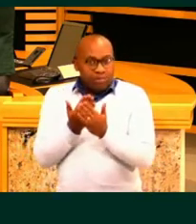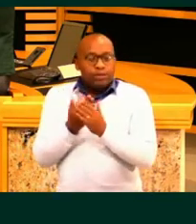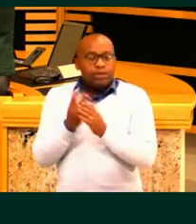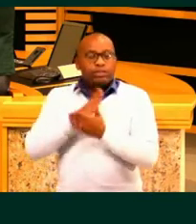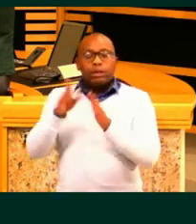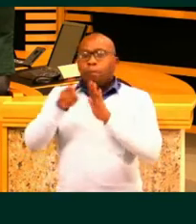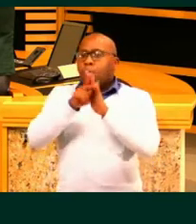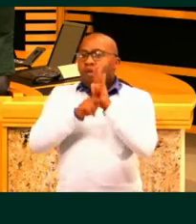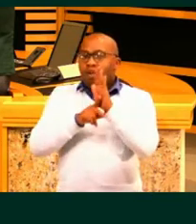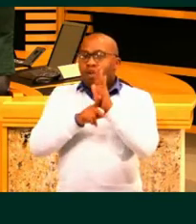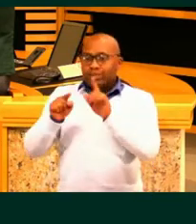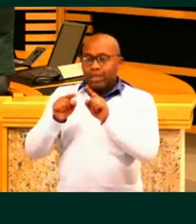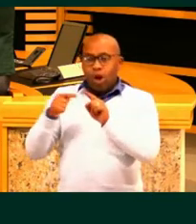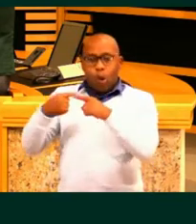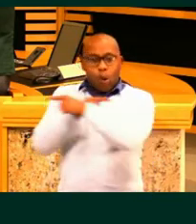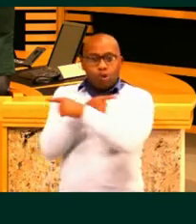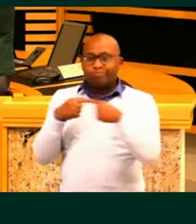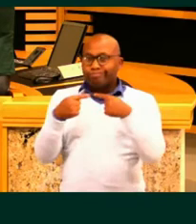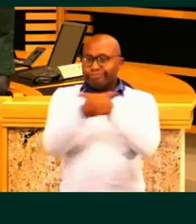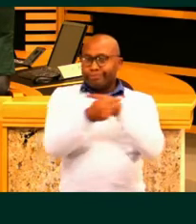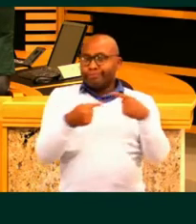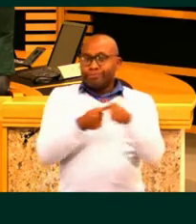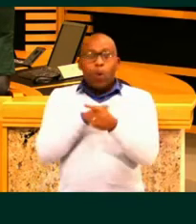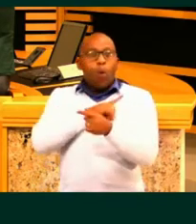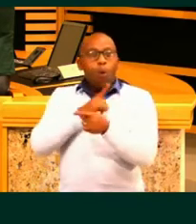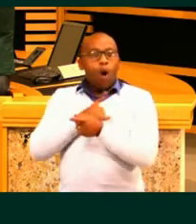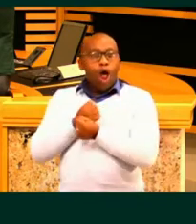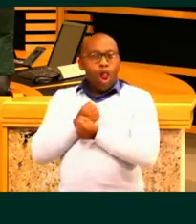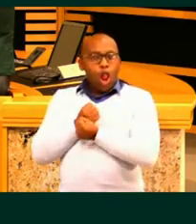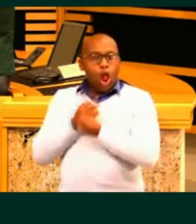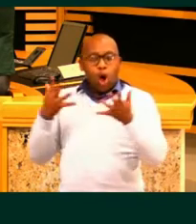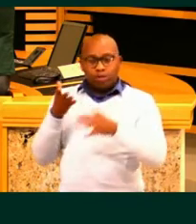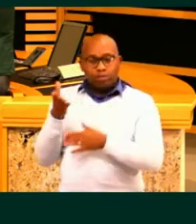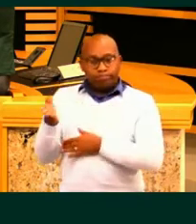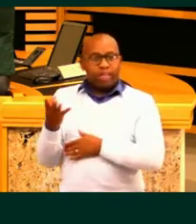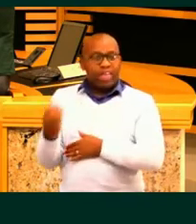managed but equally as the case may